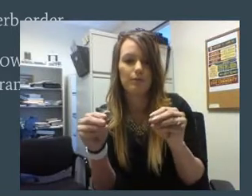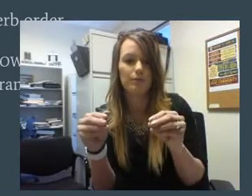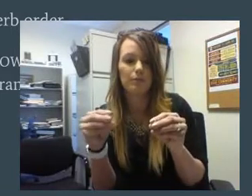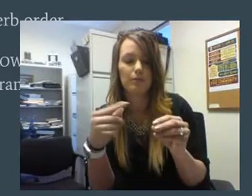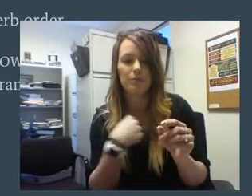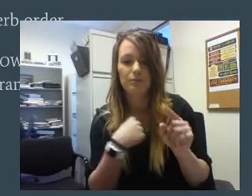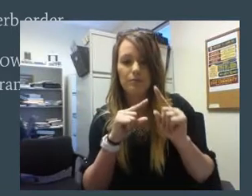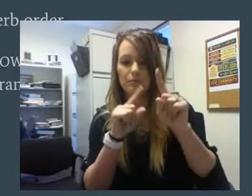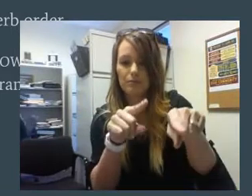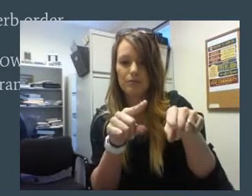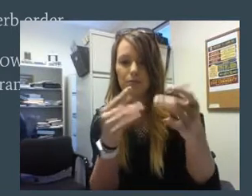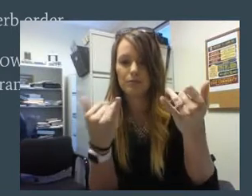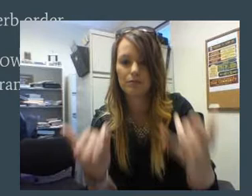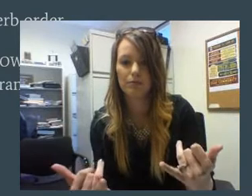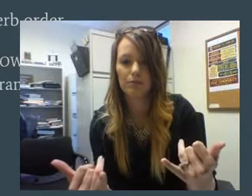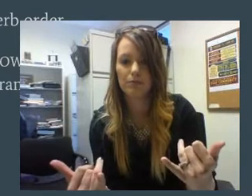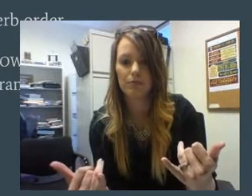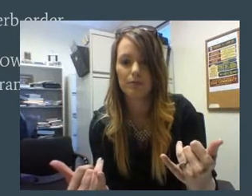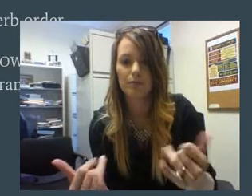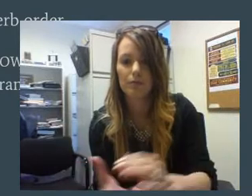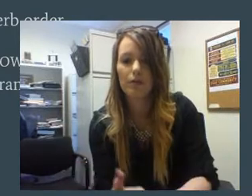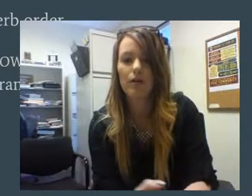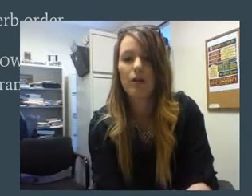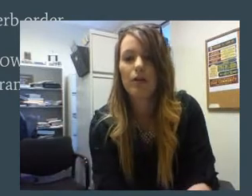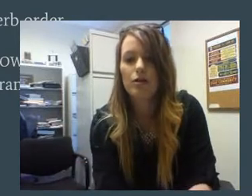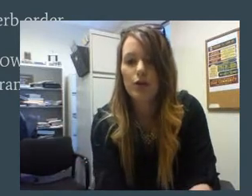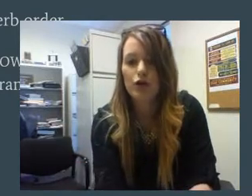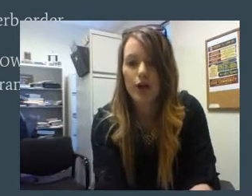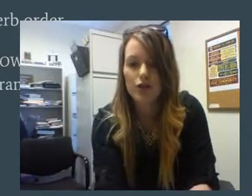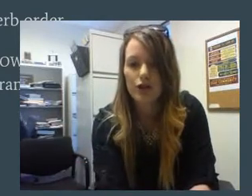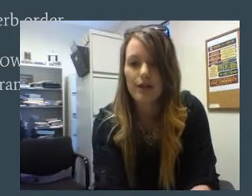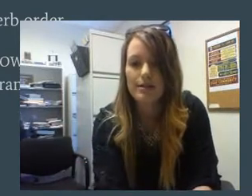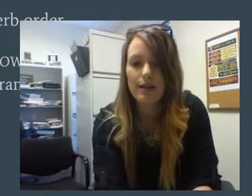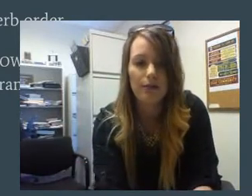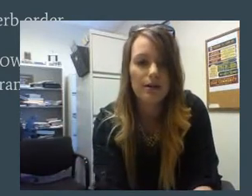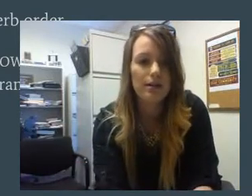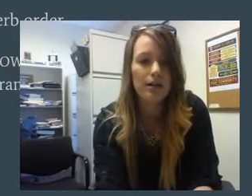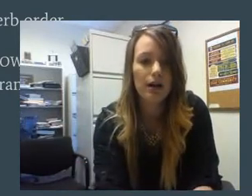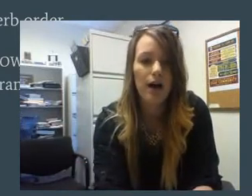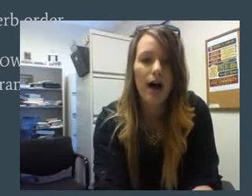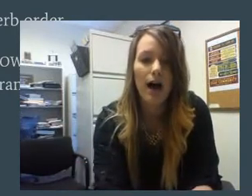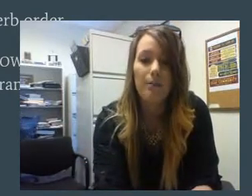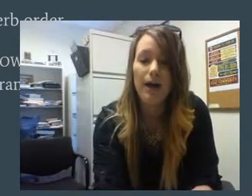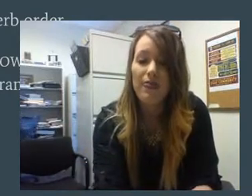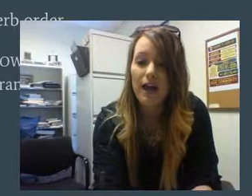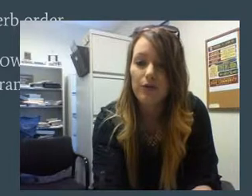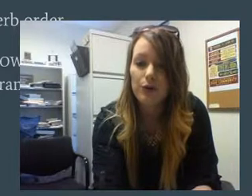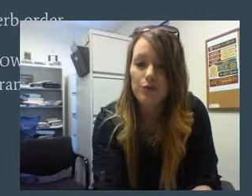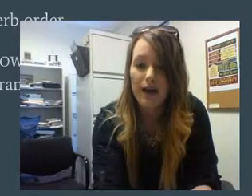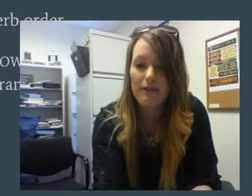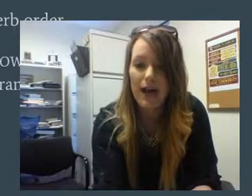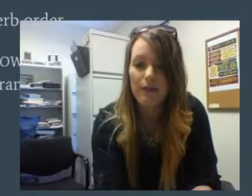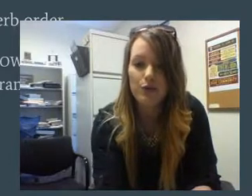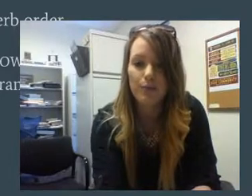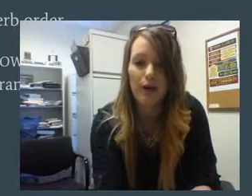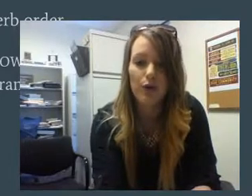so the structure is different. And then, of